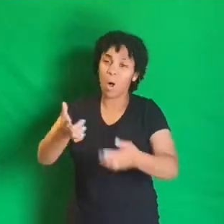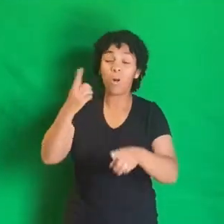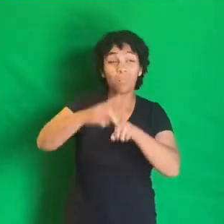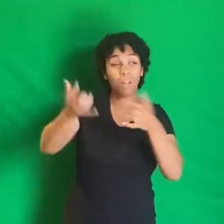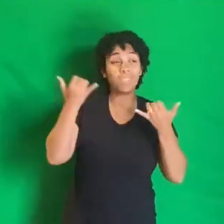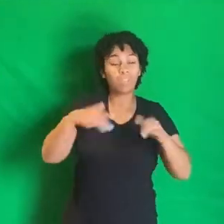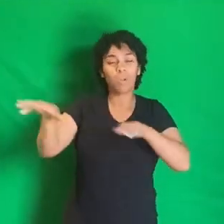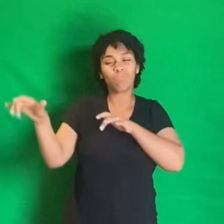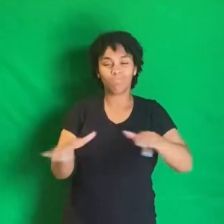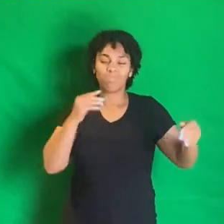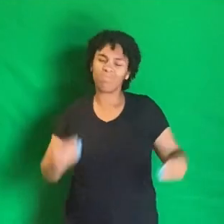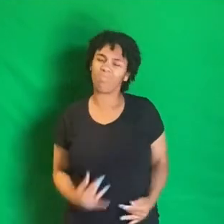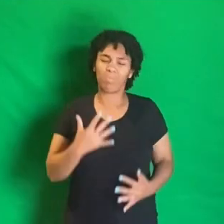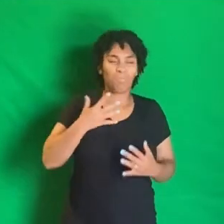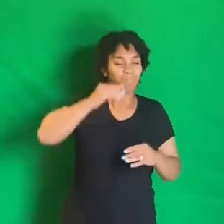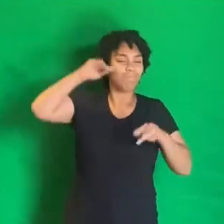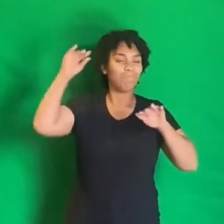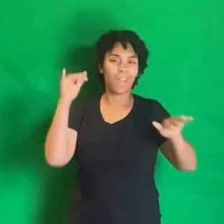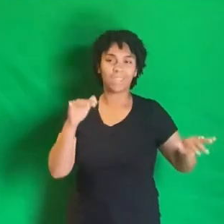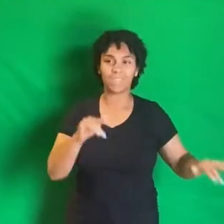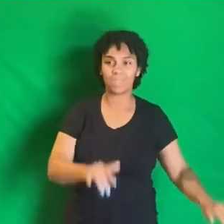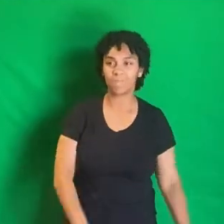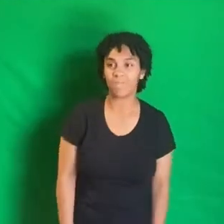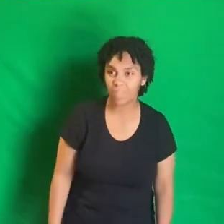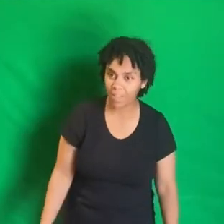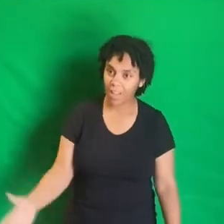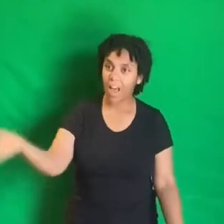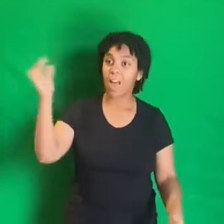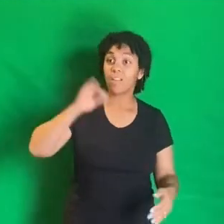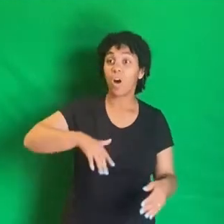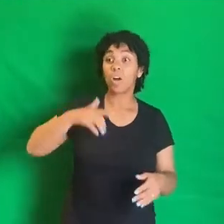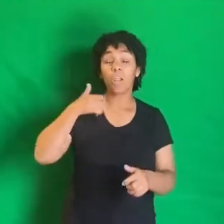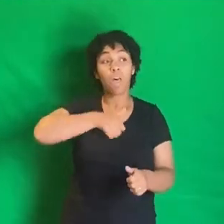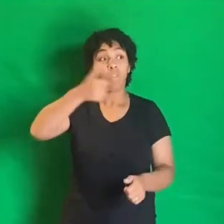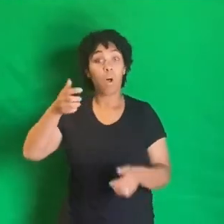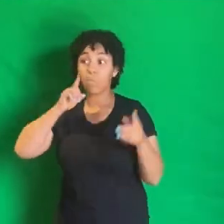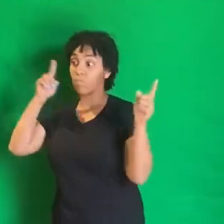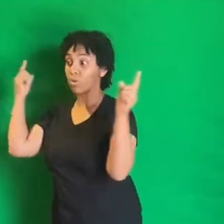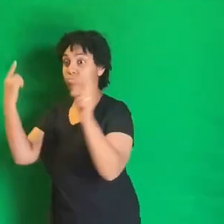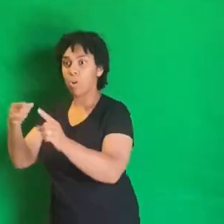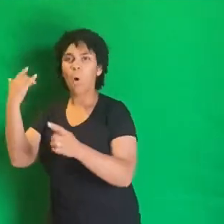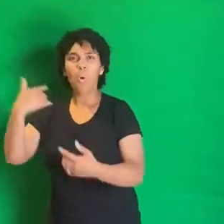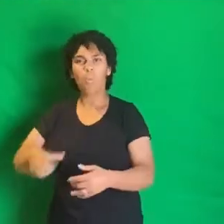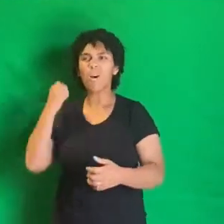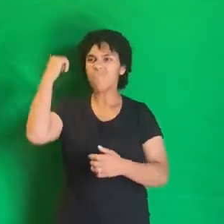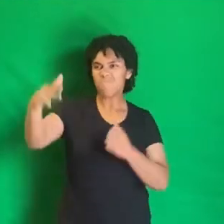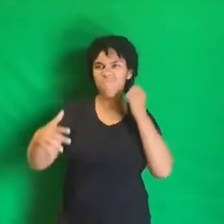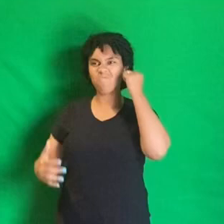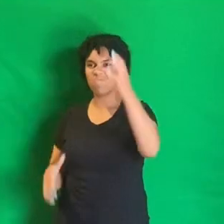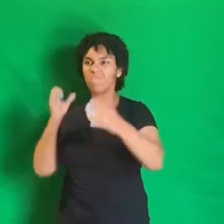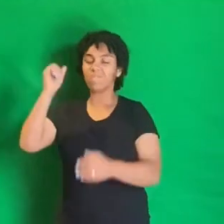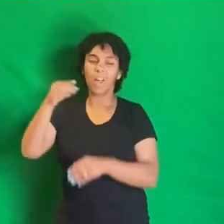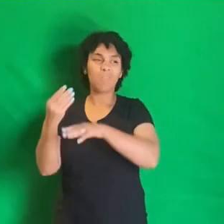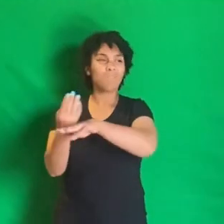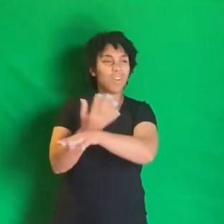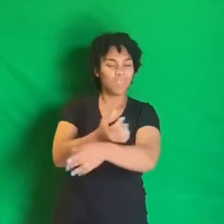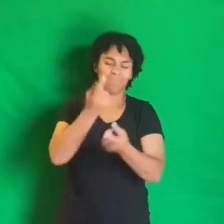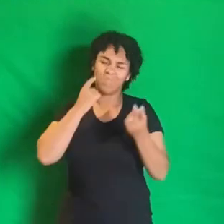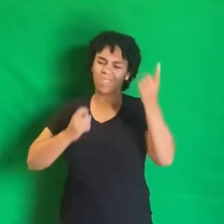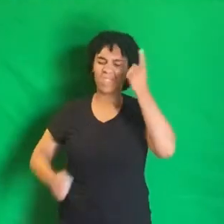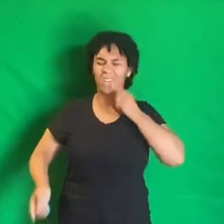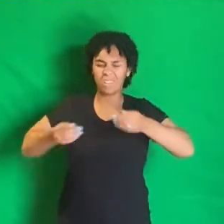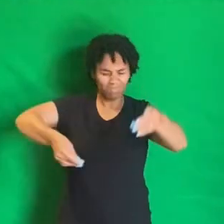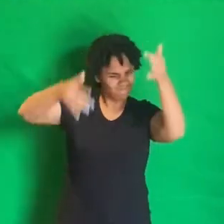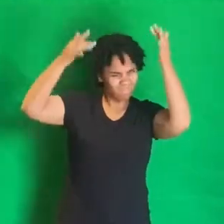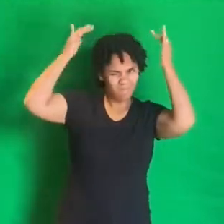you, but you hear that organ playing and remind you of your blessings. And on another note, she just hit another note. Chills down my spine, got